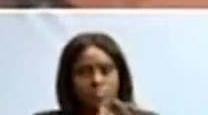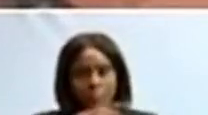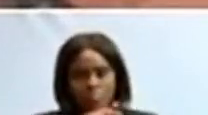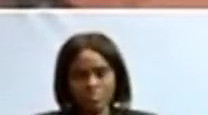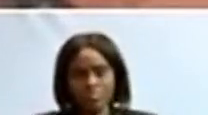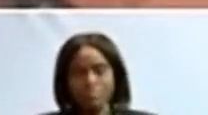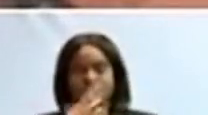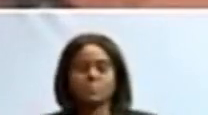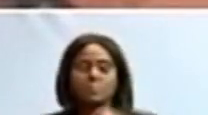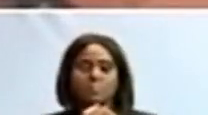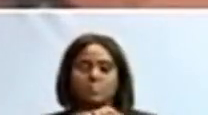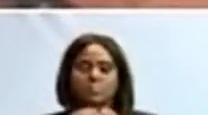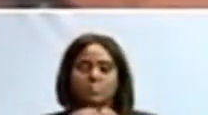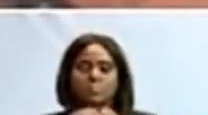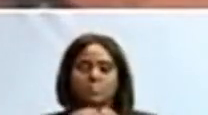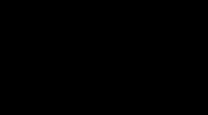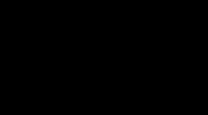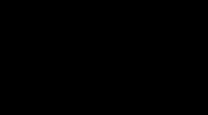NAPSA contributions,